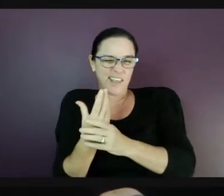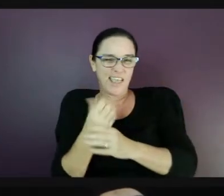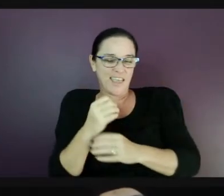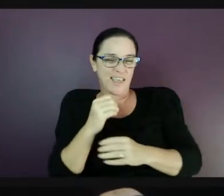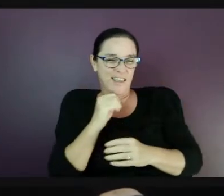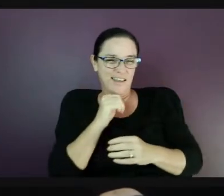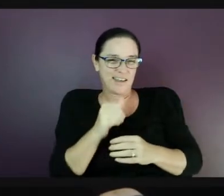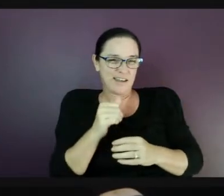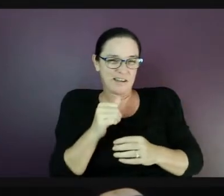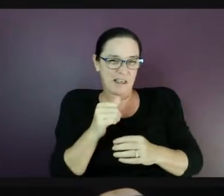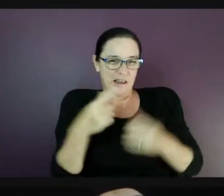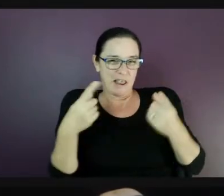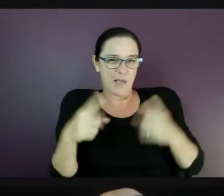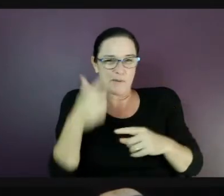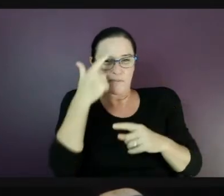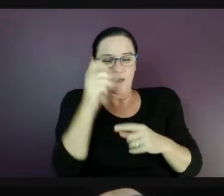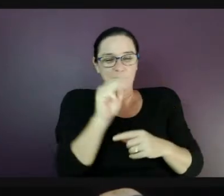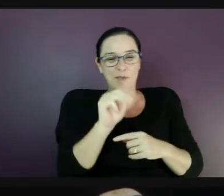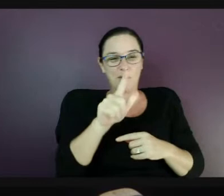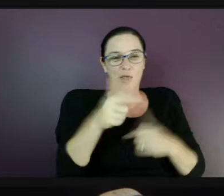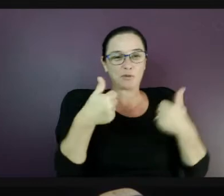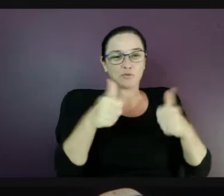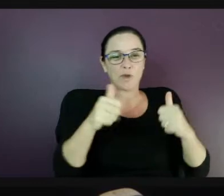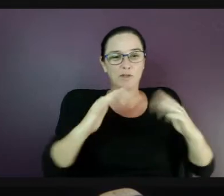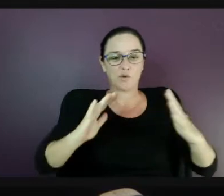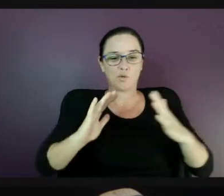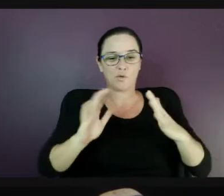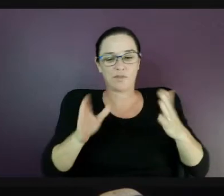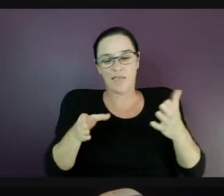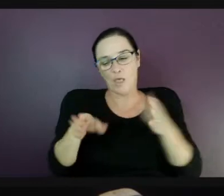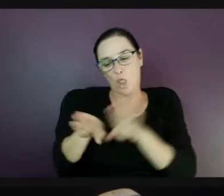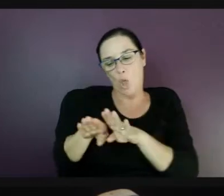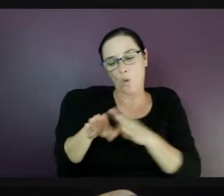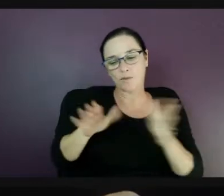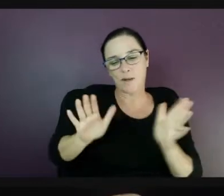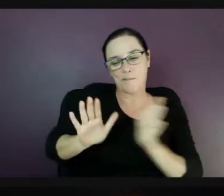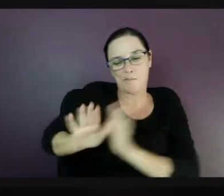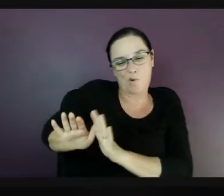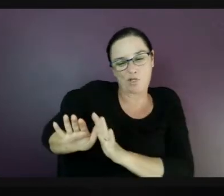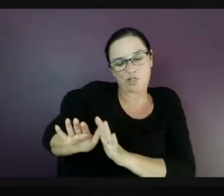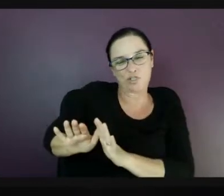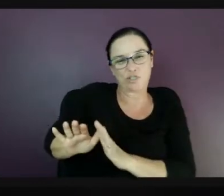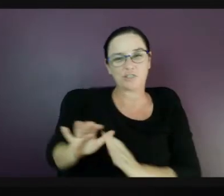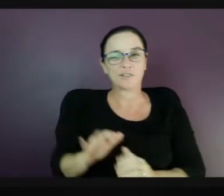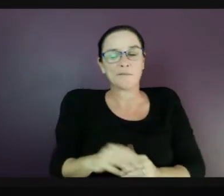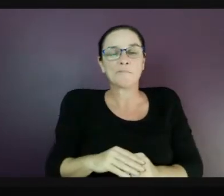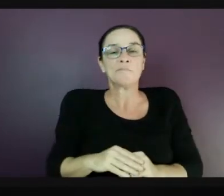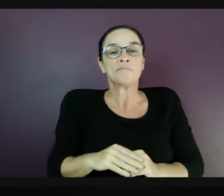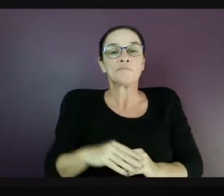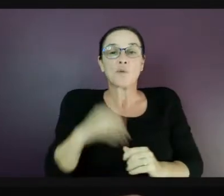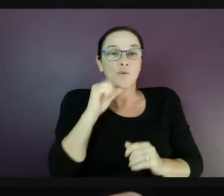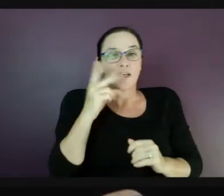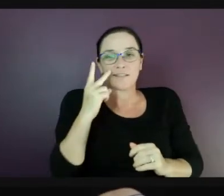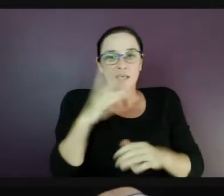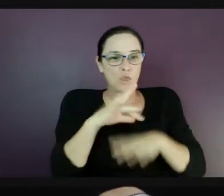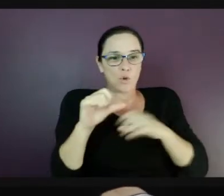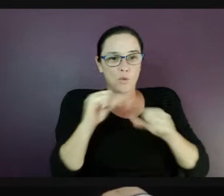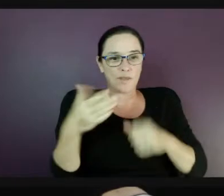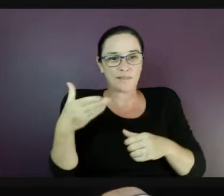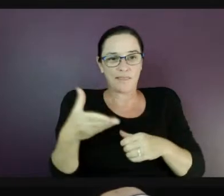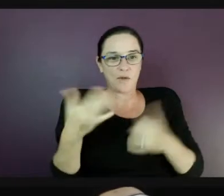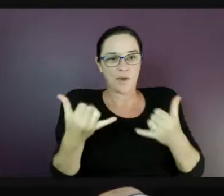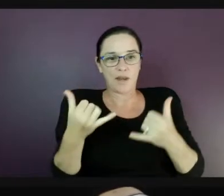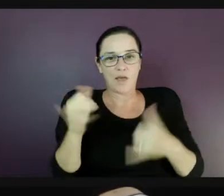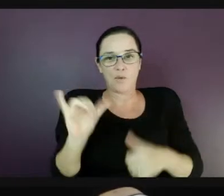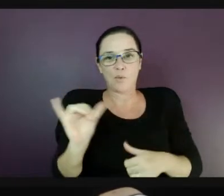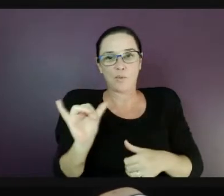there, because you have Mauna Loa trying to push this thing closed. So that kind of rules this area out. We're not seeing earthquakes anywhere there either. Right?